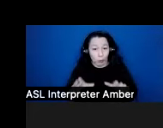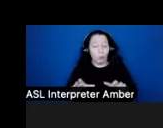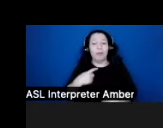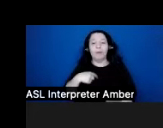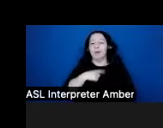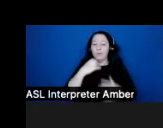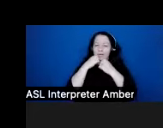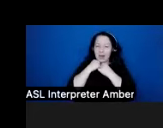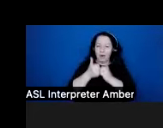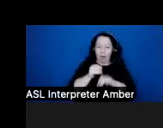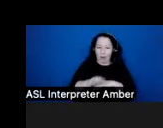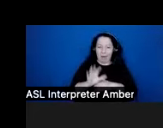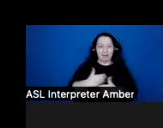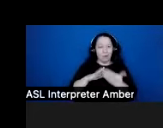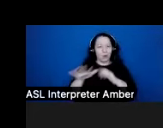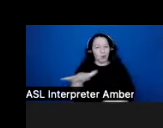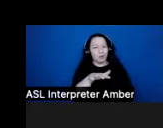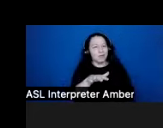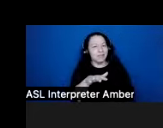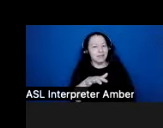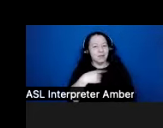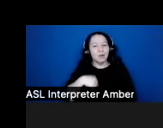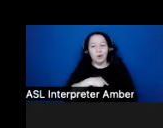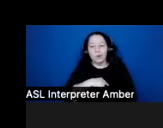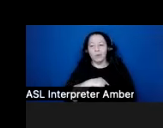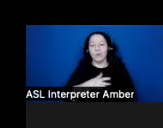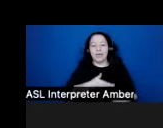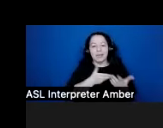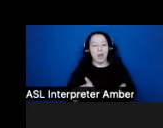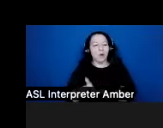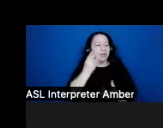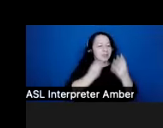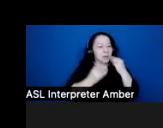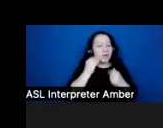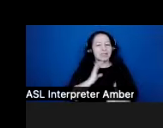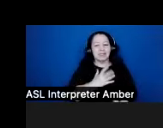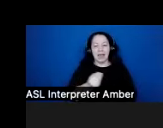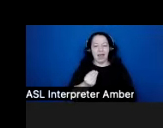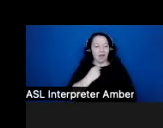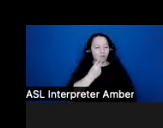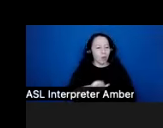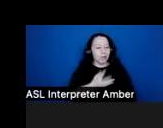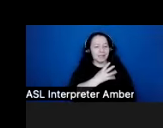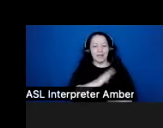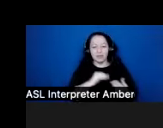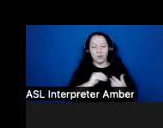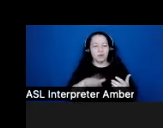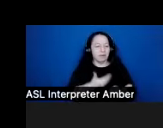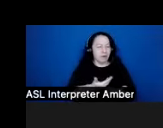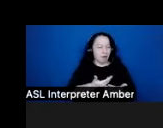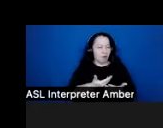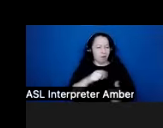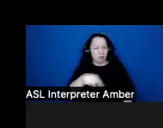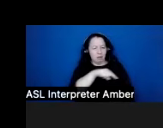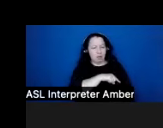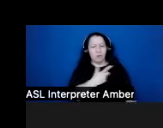community. We carry the experiences and voices and stories of our communities, our elders, and those that live in it with us,